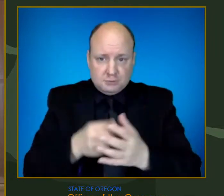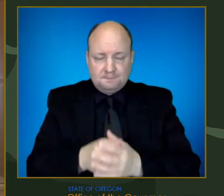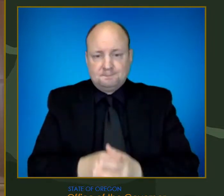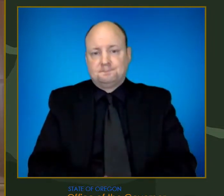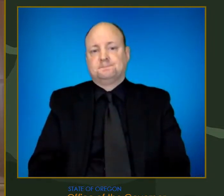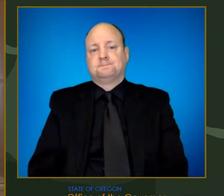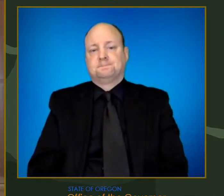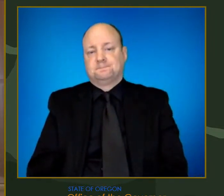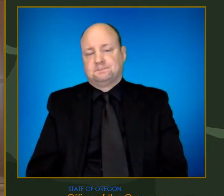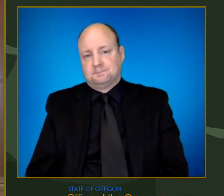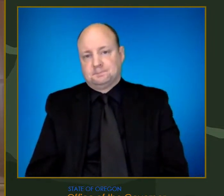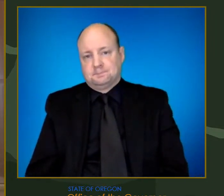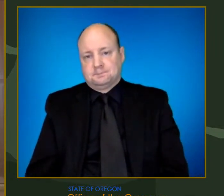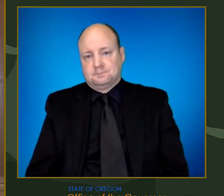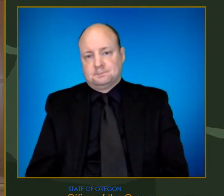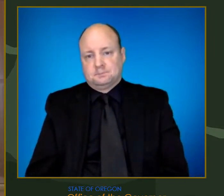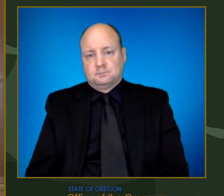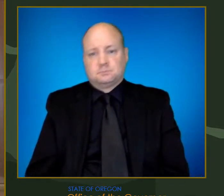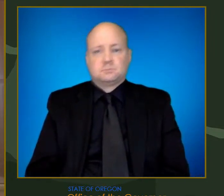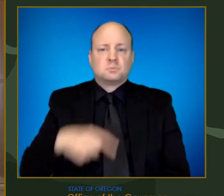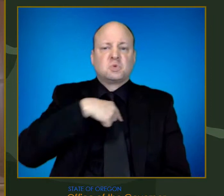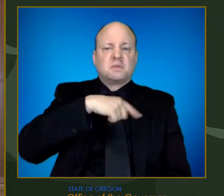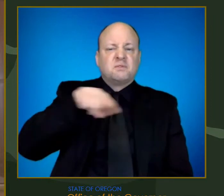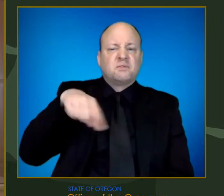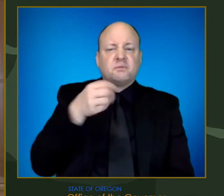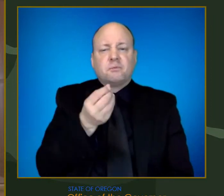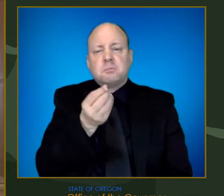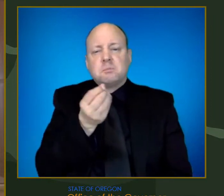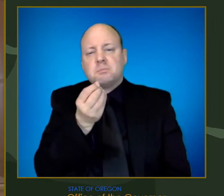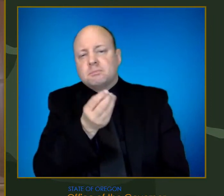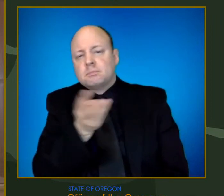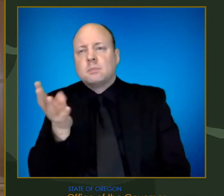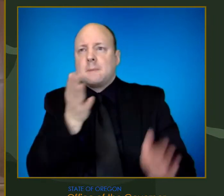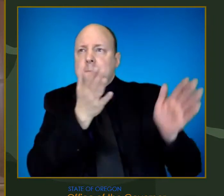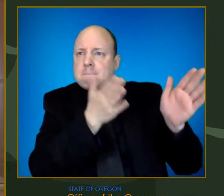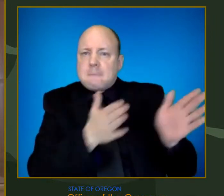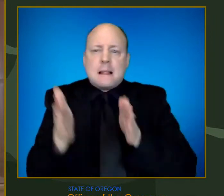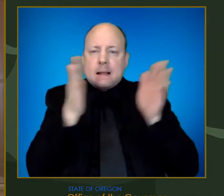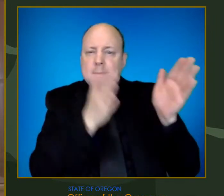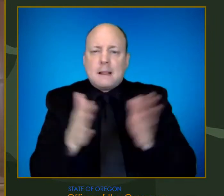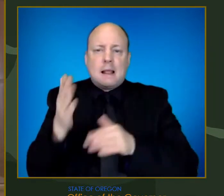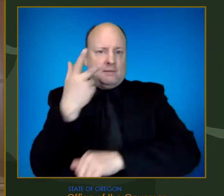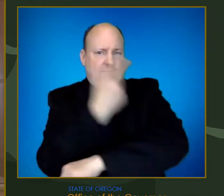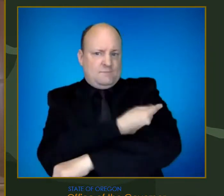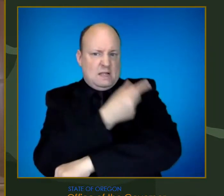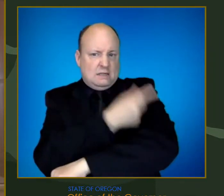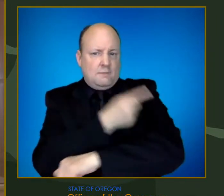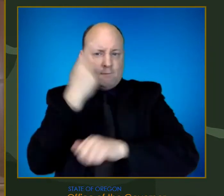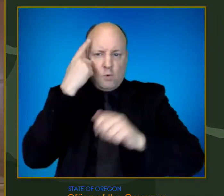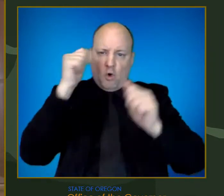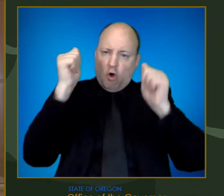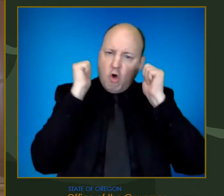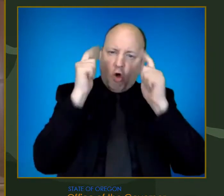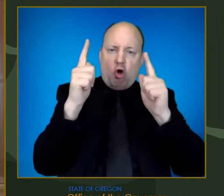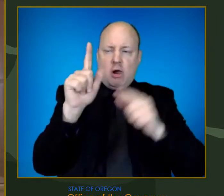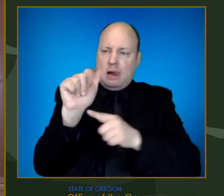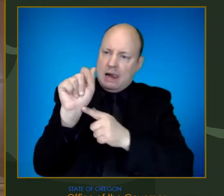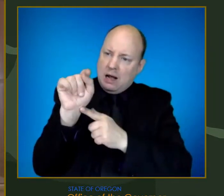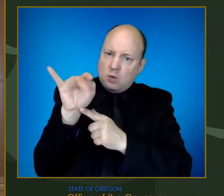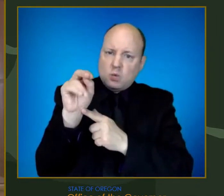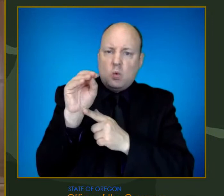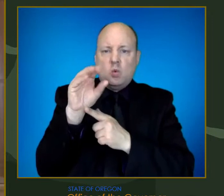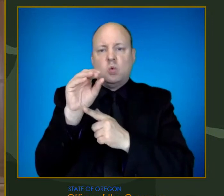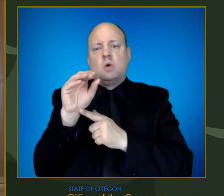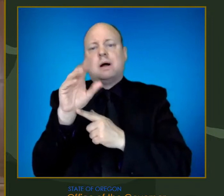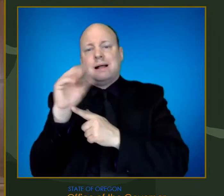get vaccines in the arms of our Latino, Latina, Latinx populations.